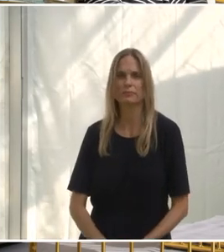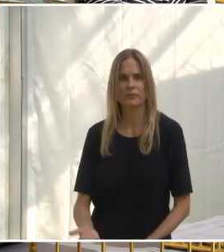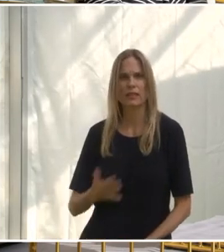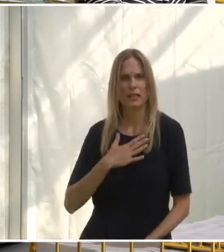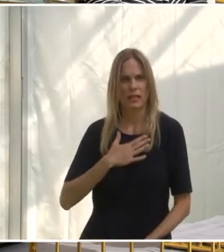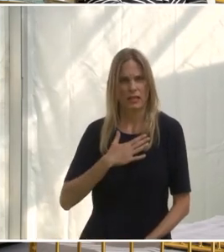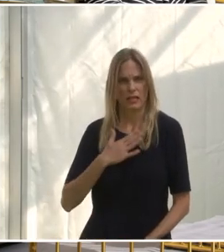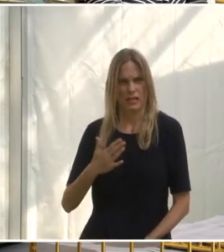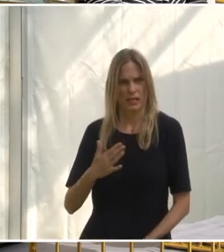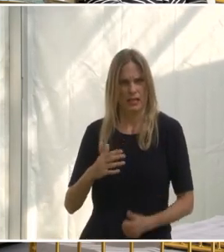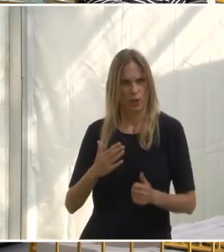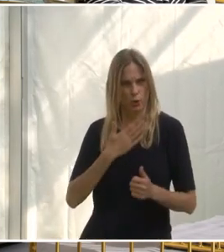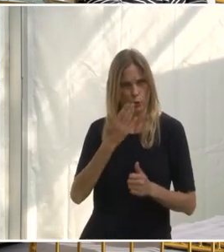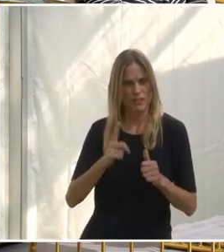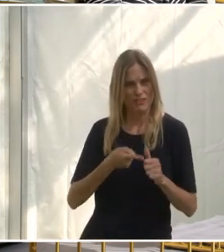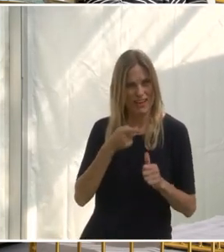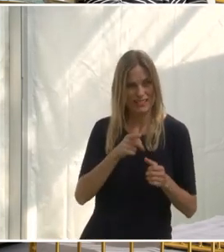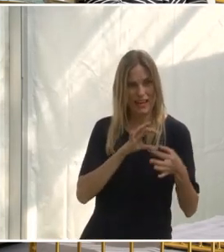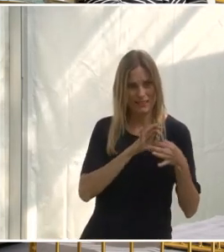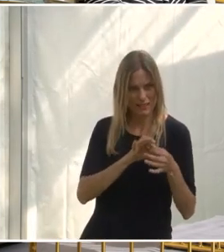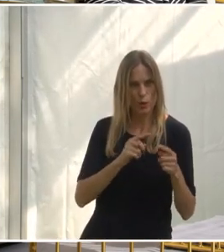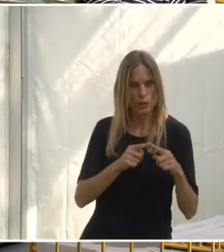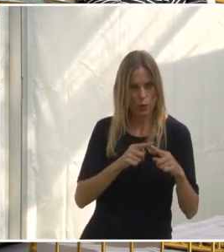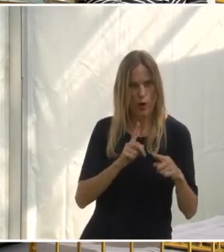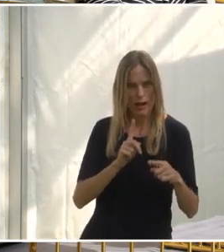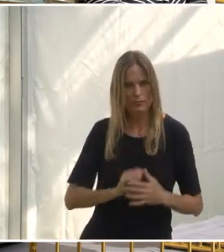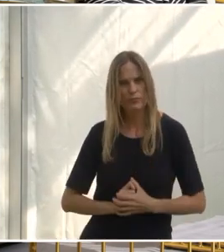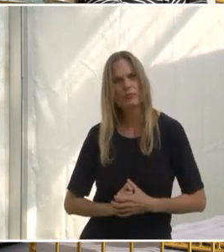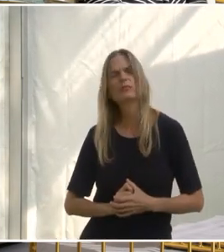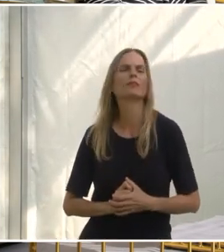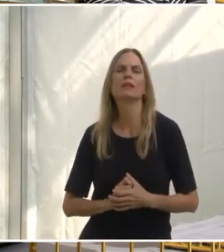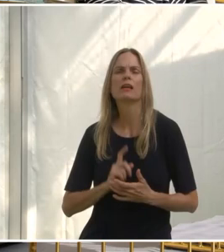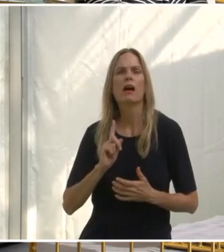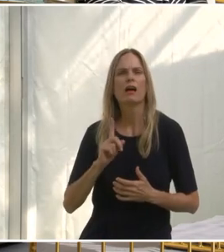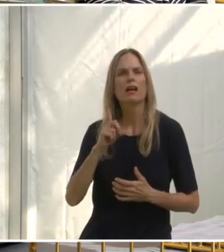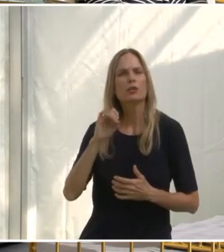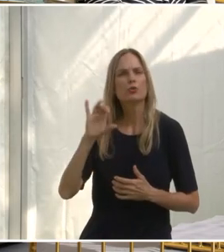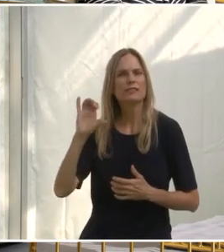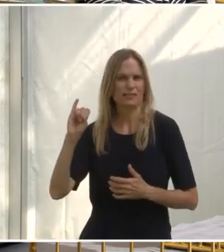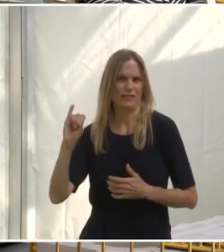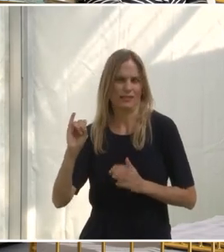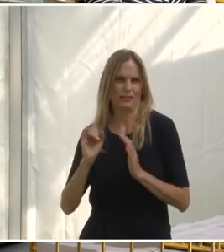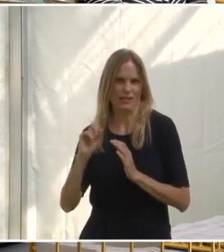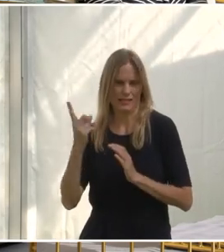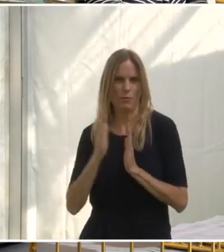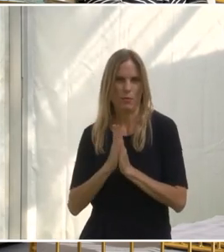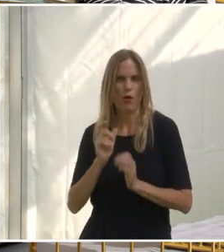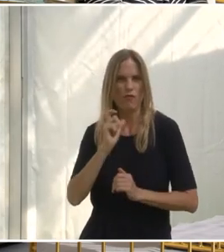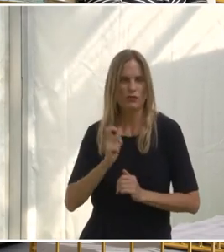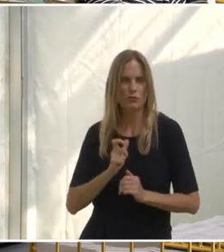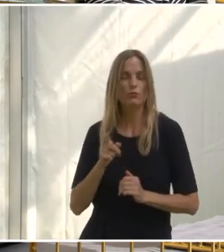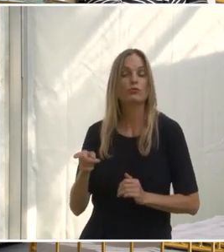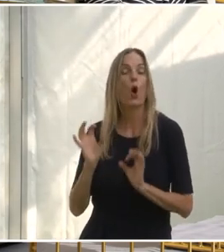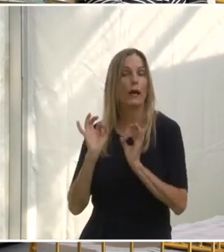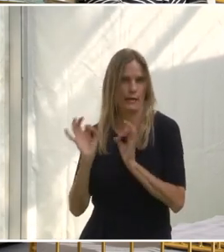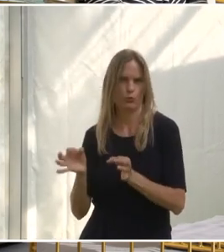will ask a follow-up question on this from Ave in a moment as well, but still from Jussi first. You are absolutely right